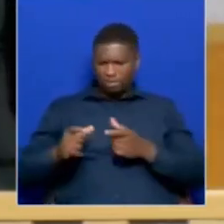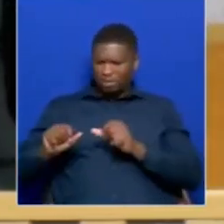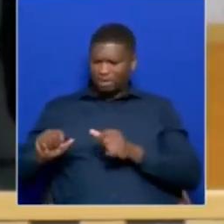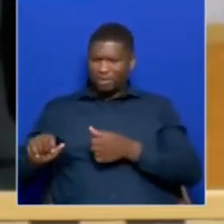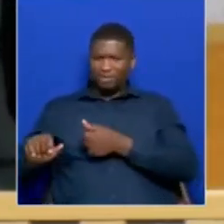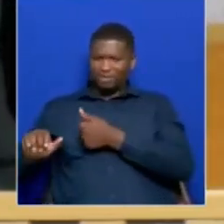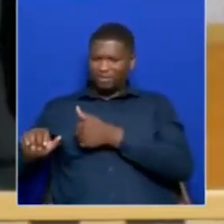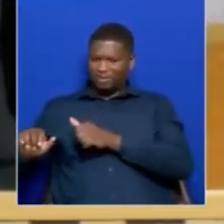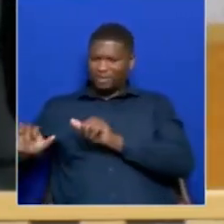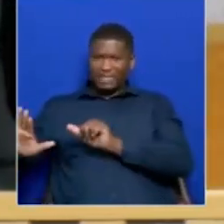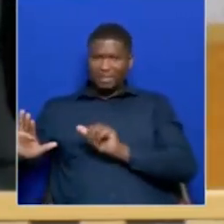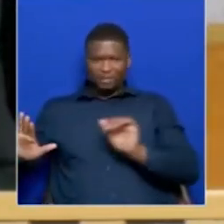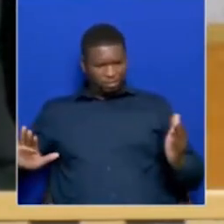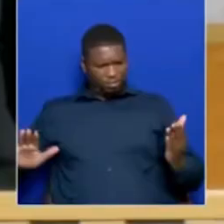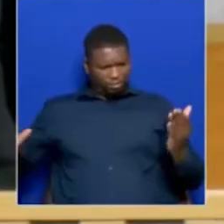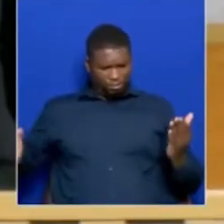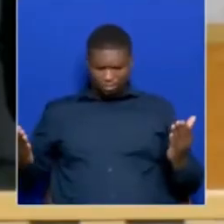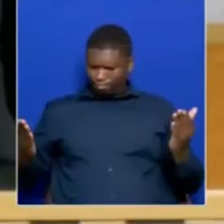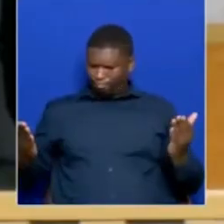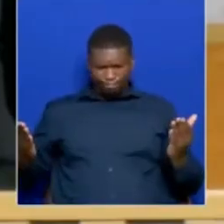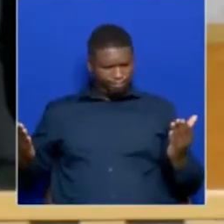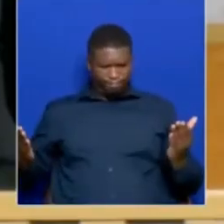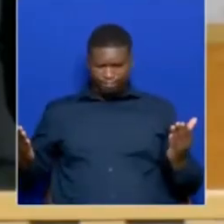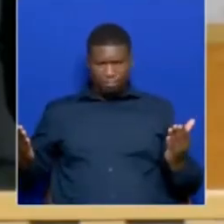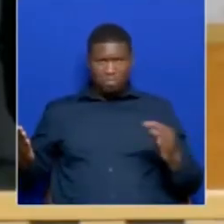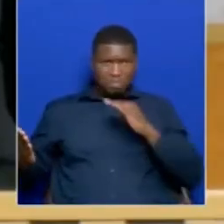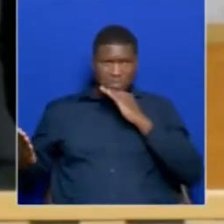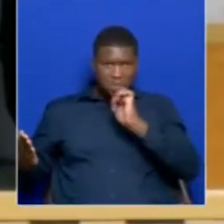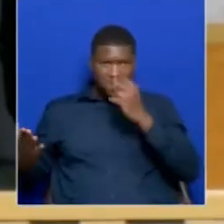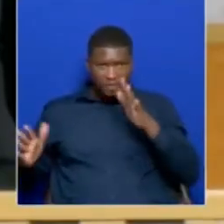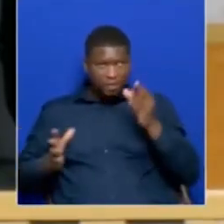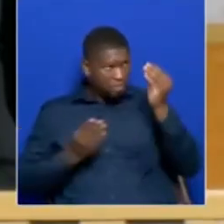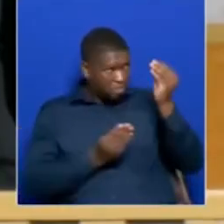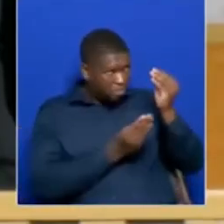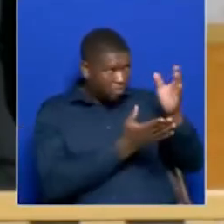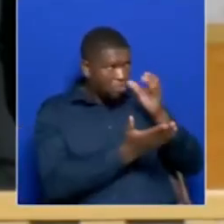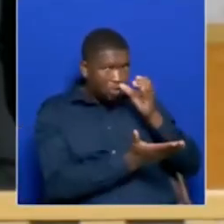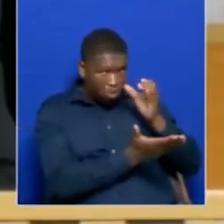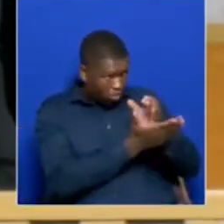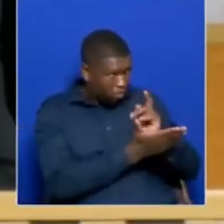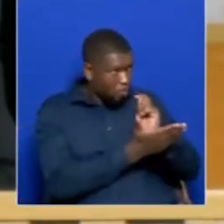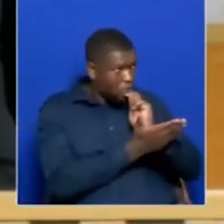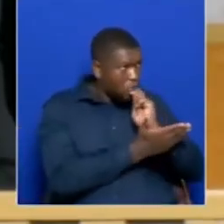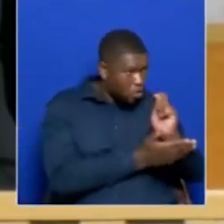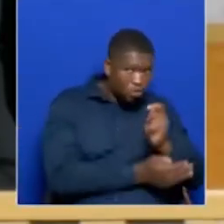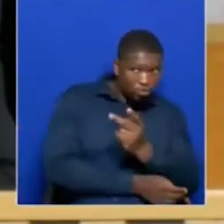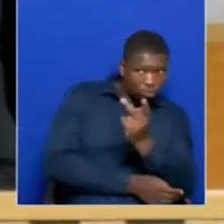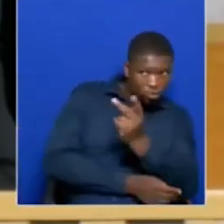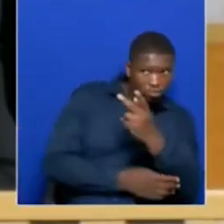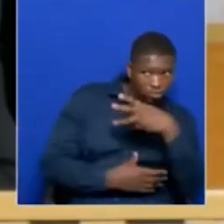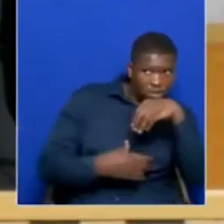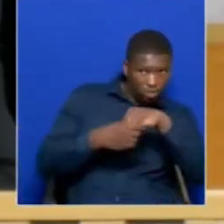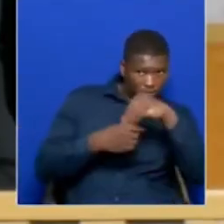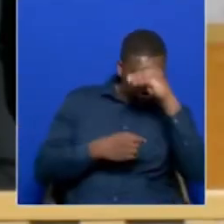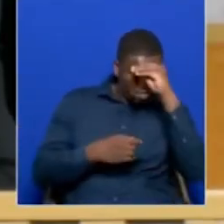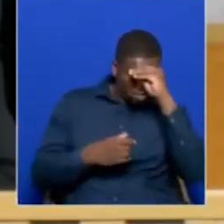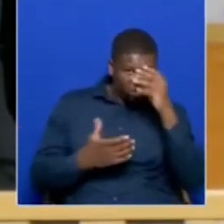confirm to him that these police officers indeed are crime intelligence officials?